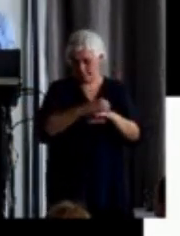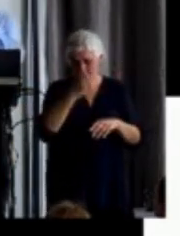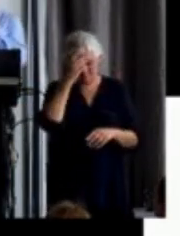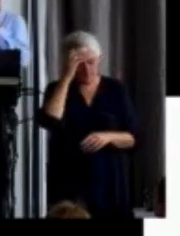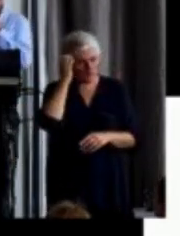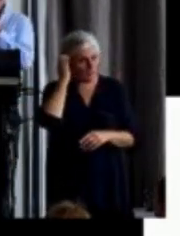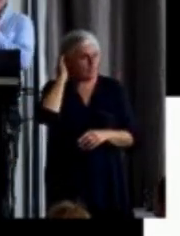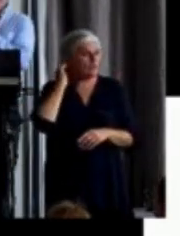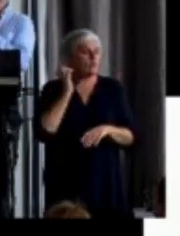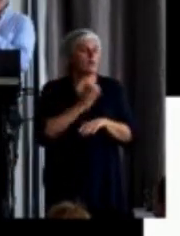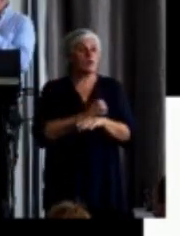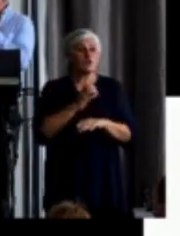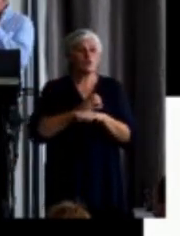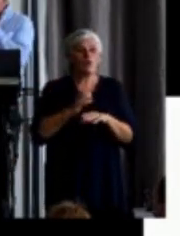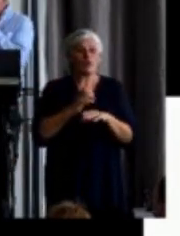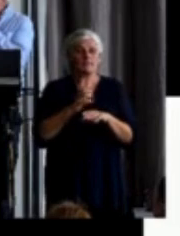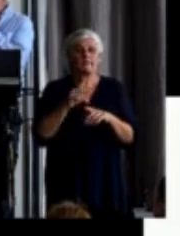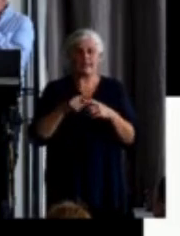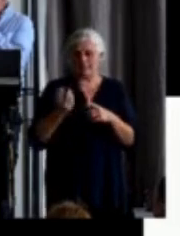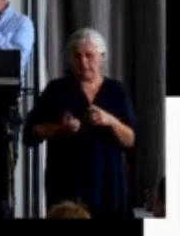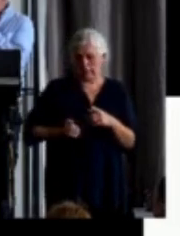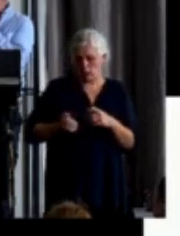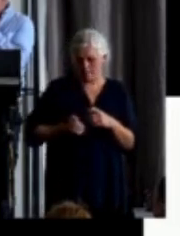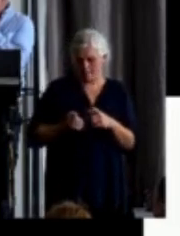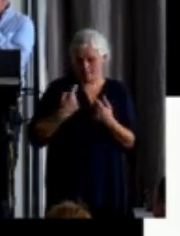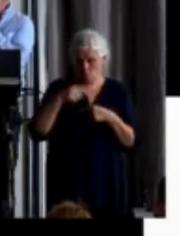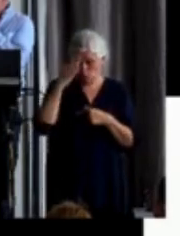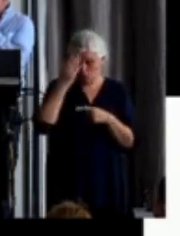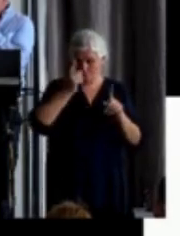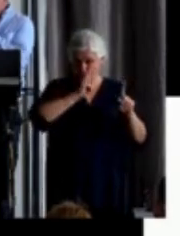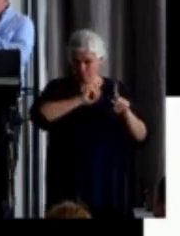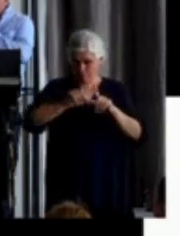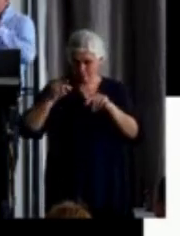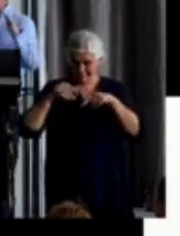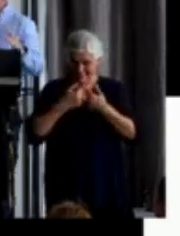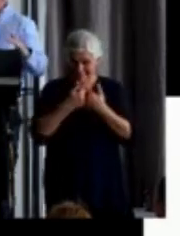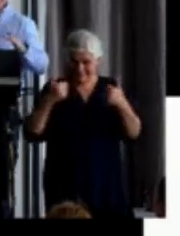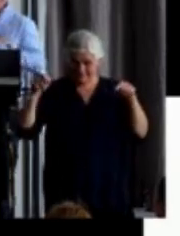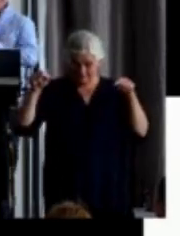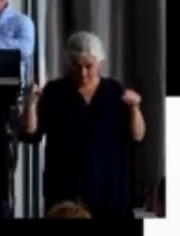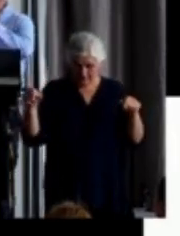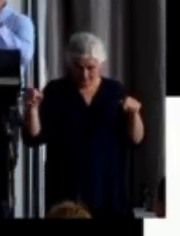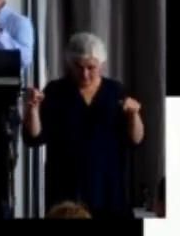So, chronic disease and income. So we know there is a disparity between the